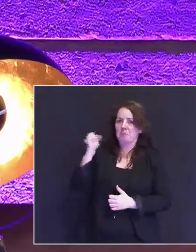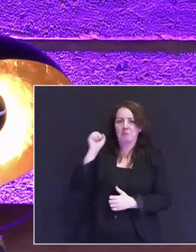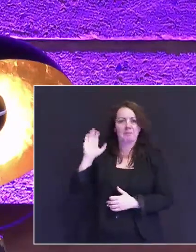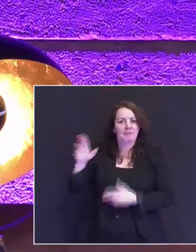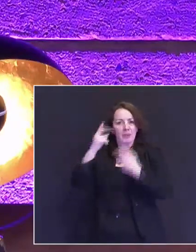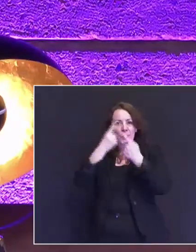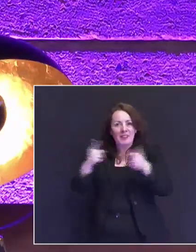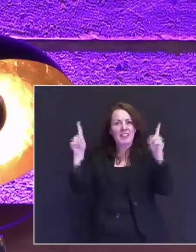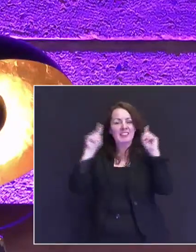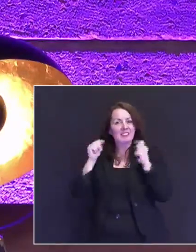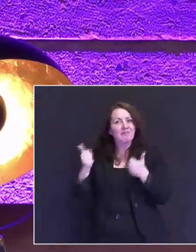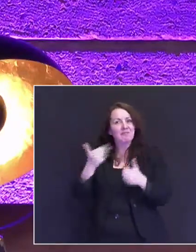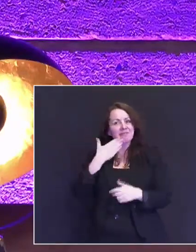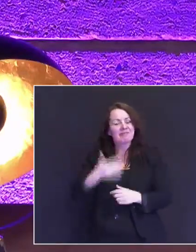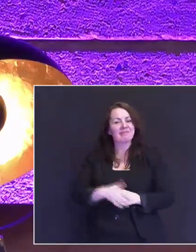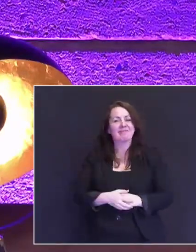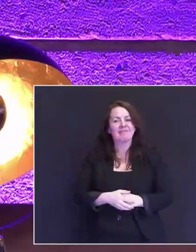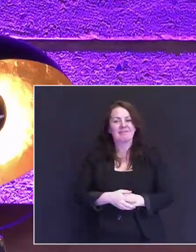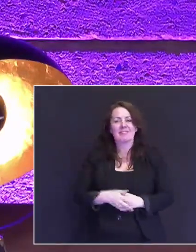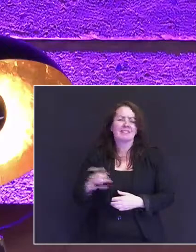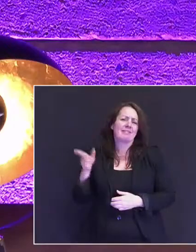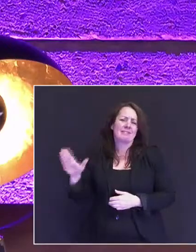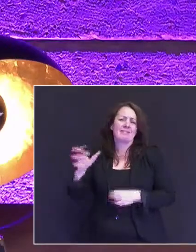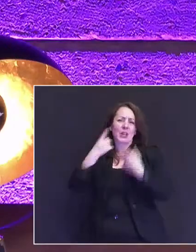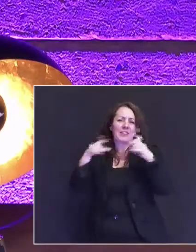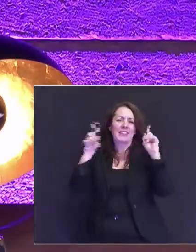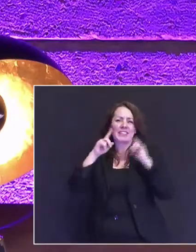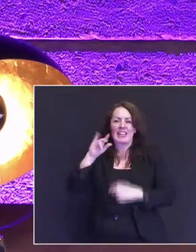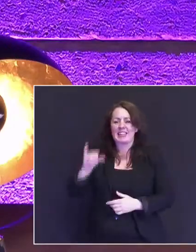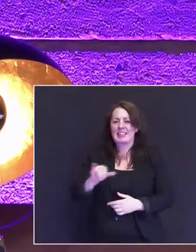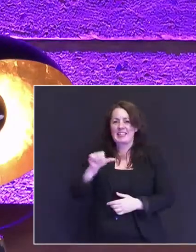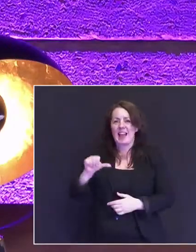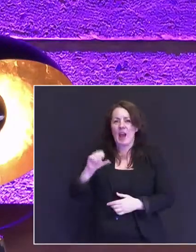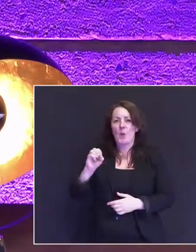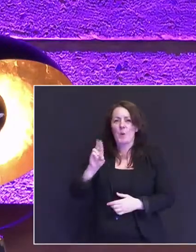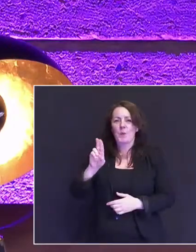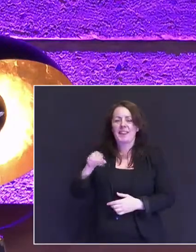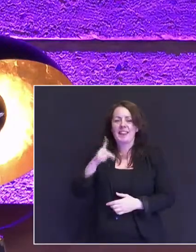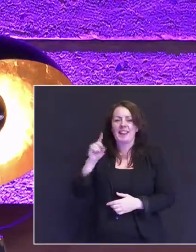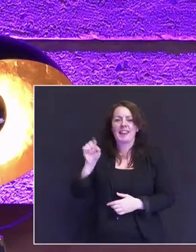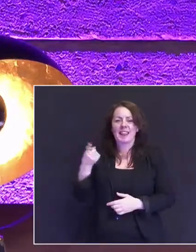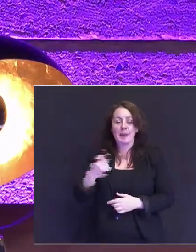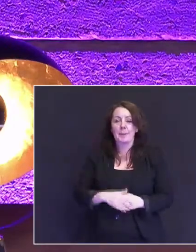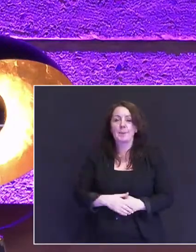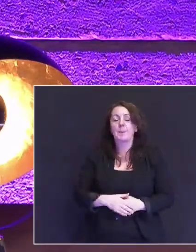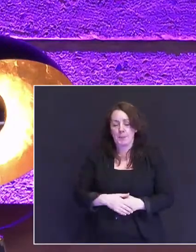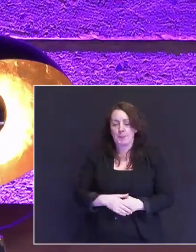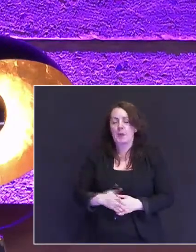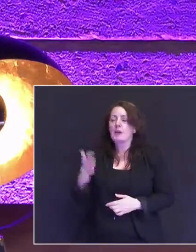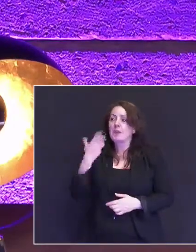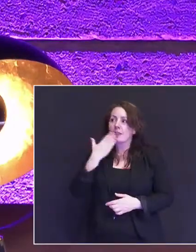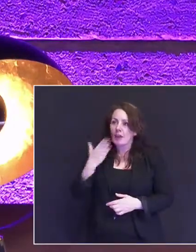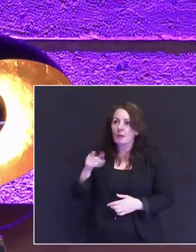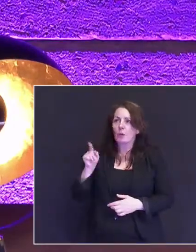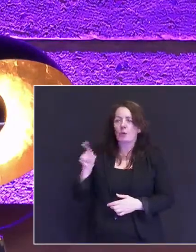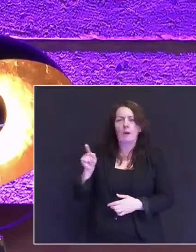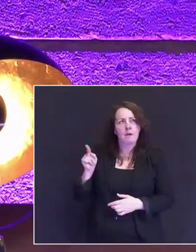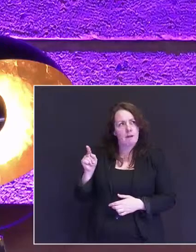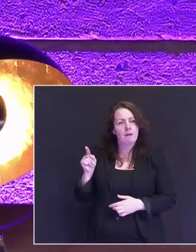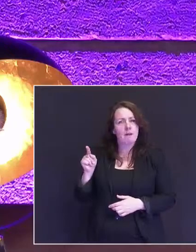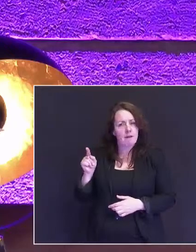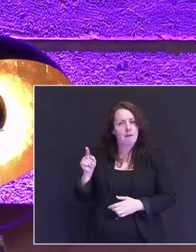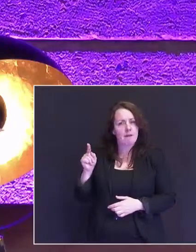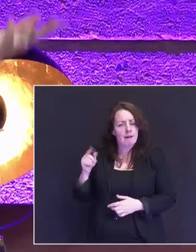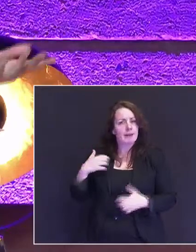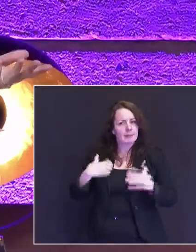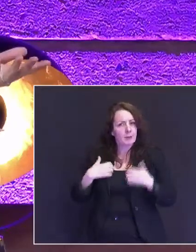And thank you for highlighting such important issues like holistic approach and continuing